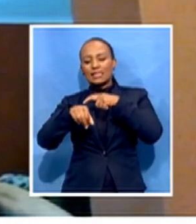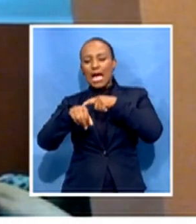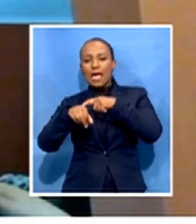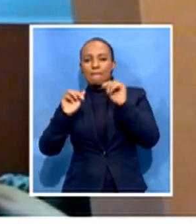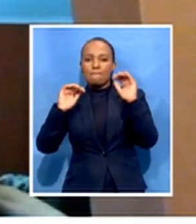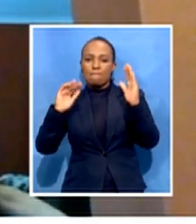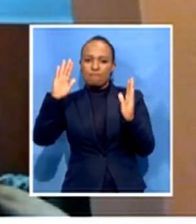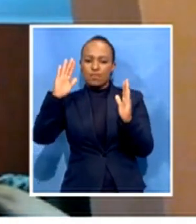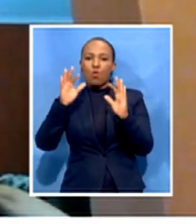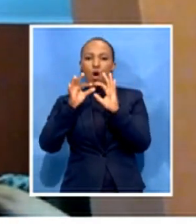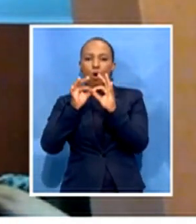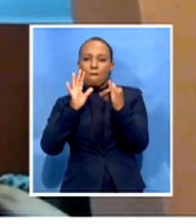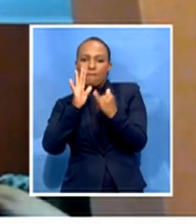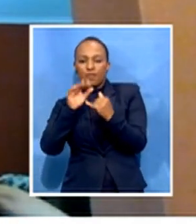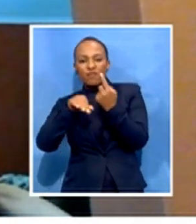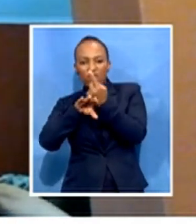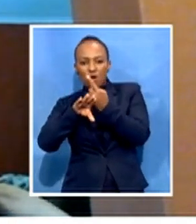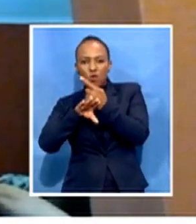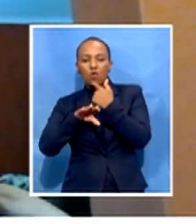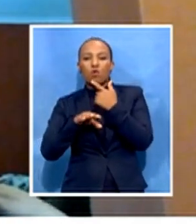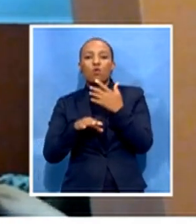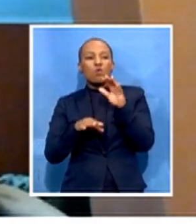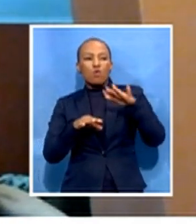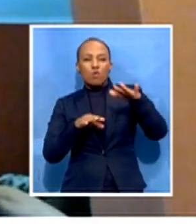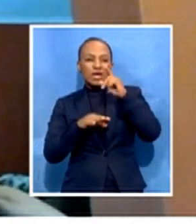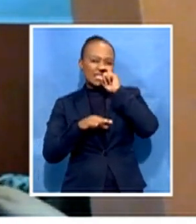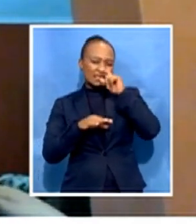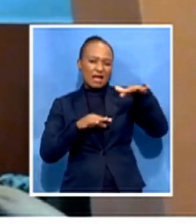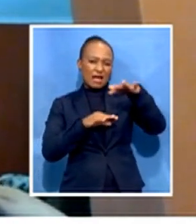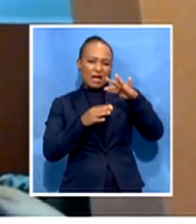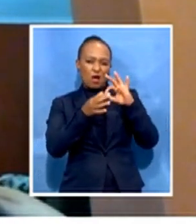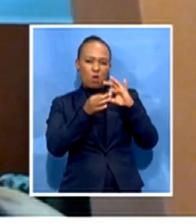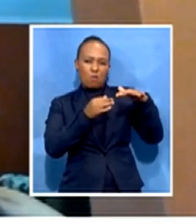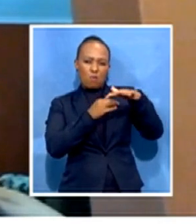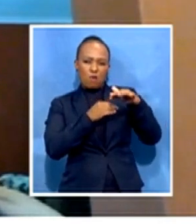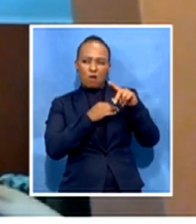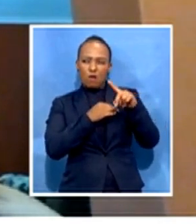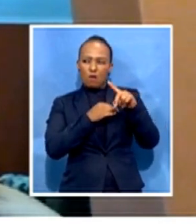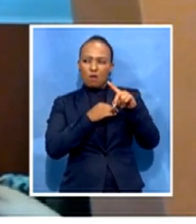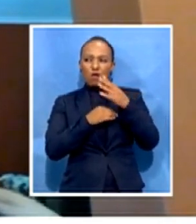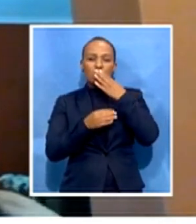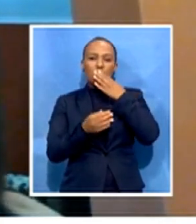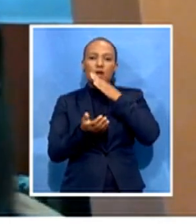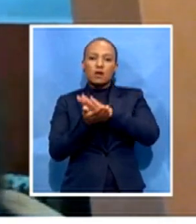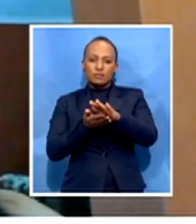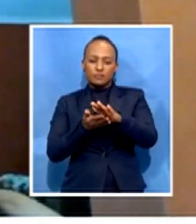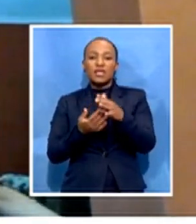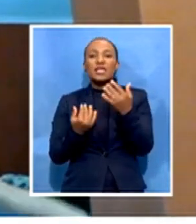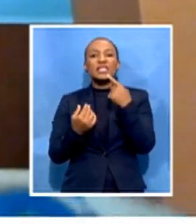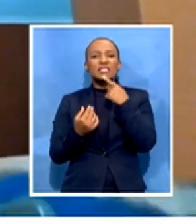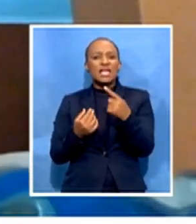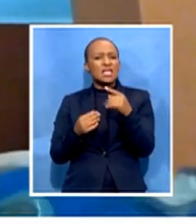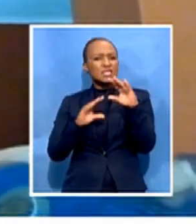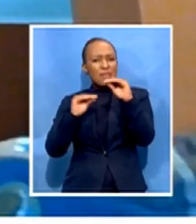a coloured township in Mitchell's Plain, and she always says to me, Karima, you speak so much about people having to wear masks and the